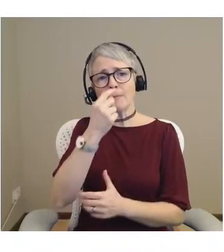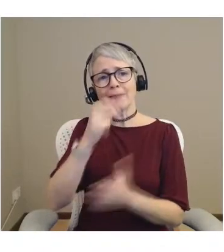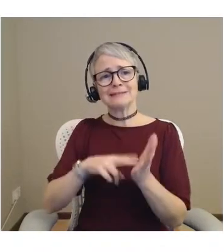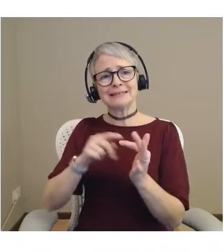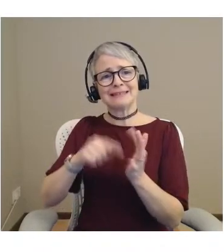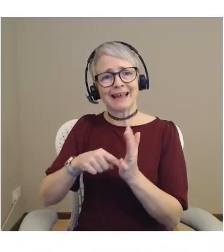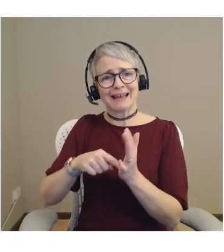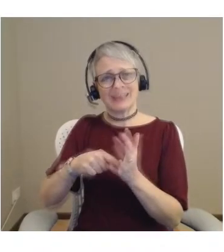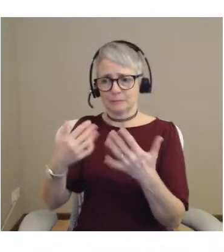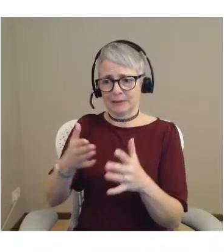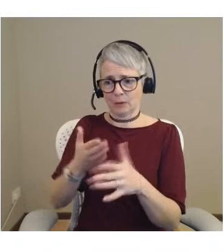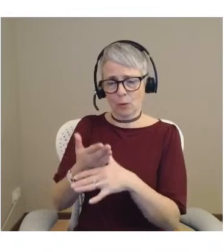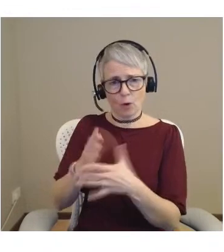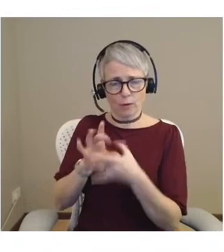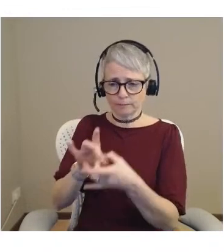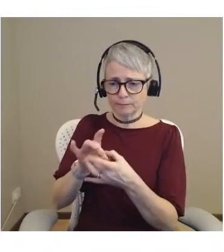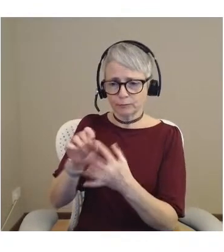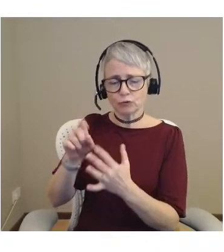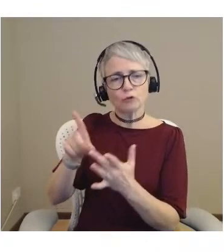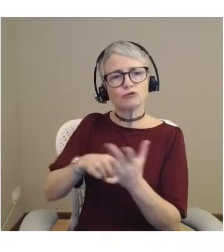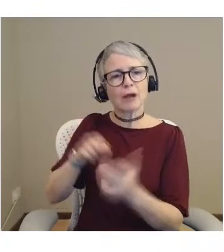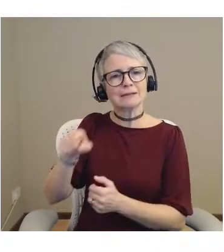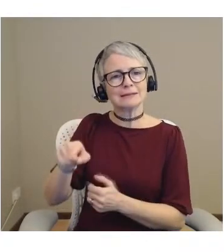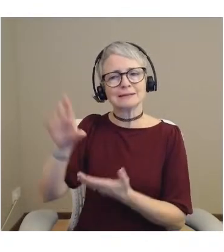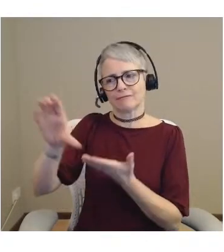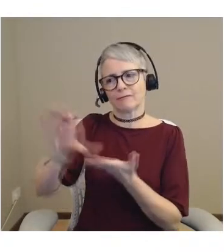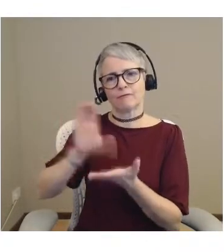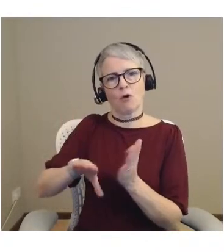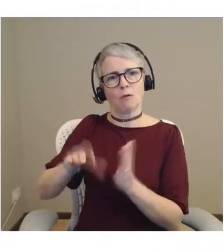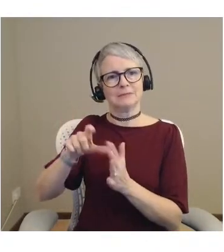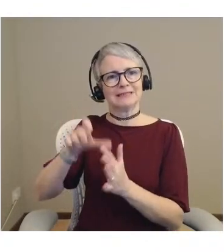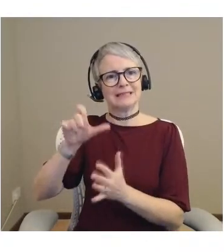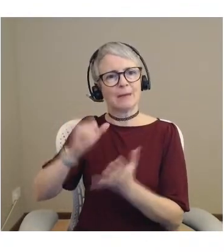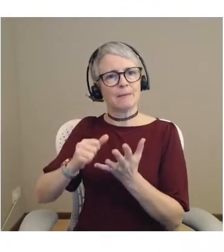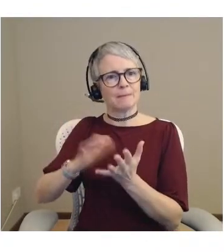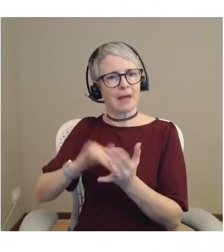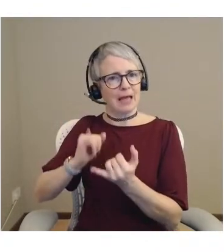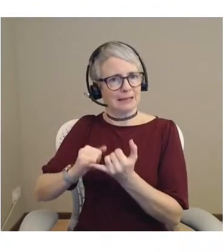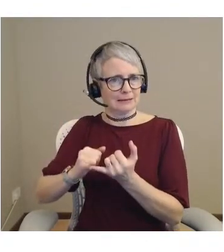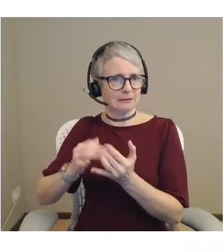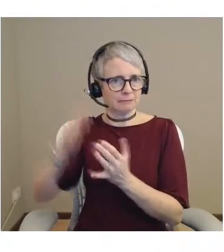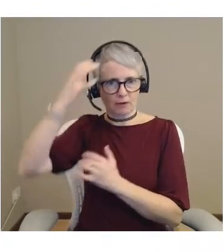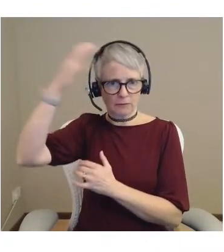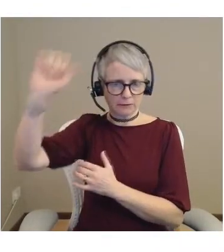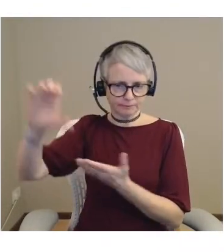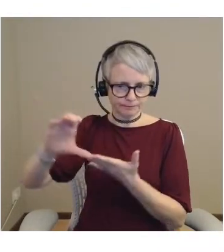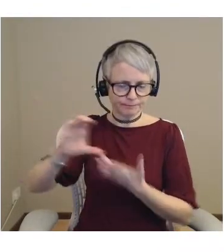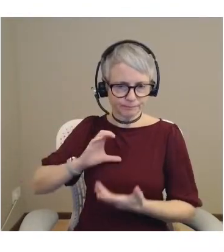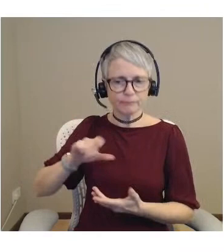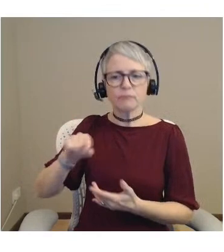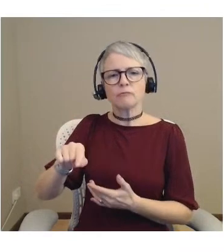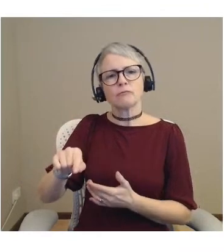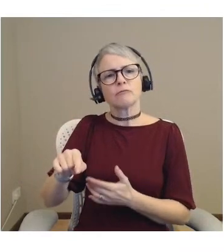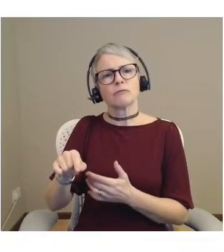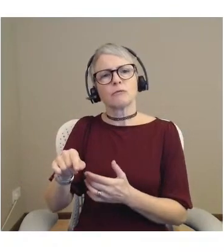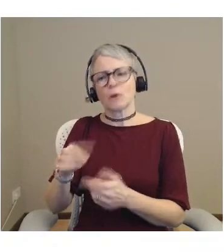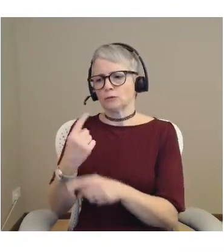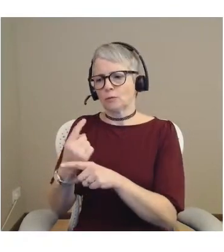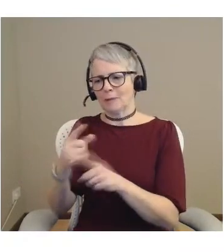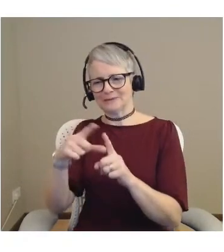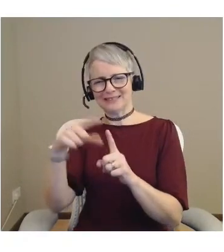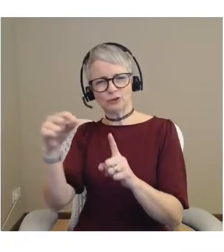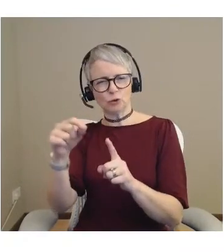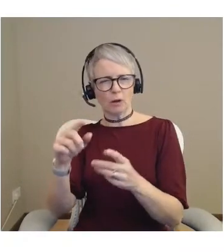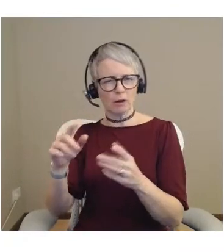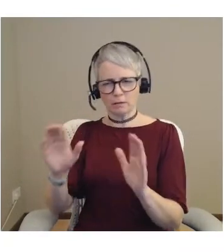in the UK, to bring tech support to people with learning disabilities, enabling them to close that digital divide. So 3